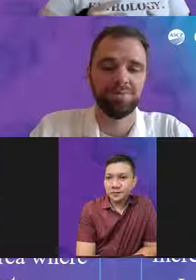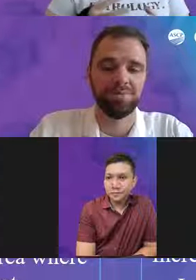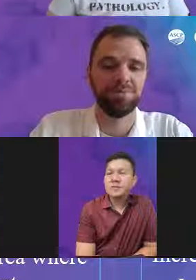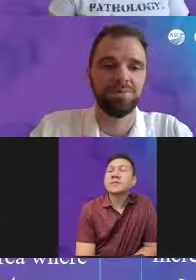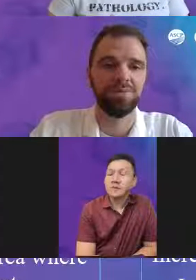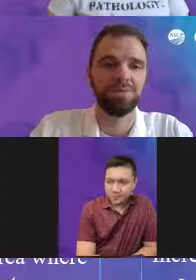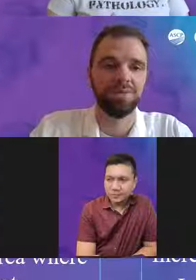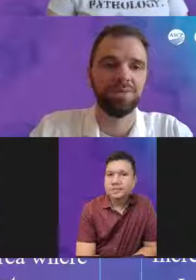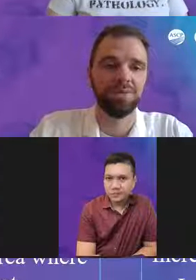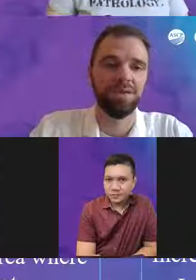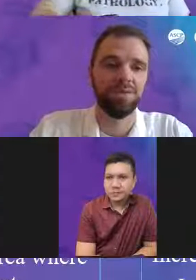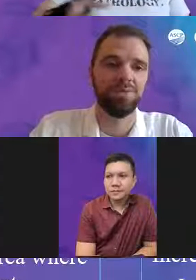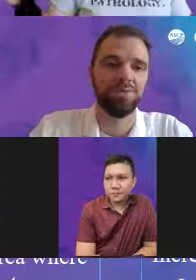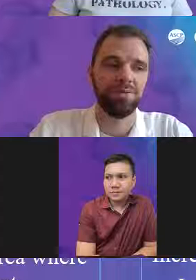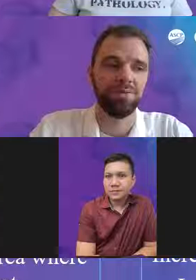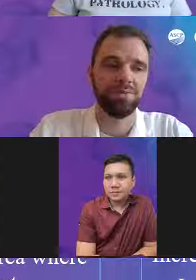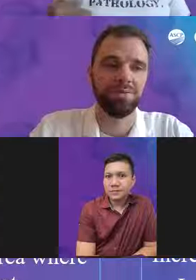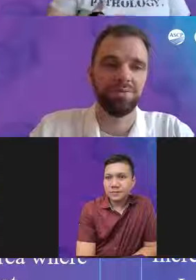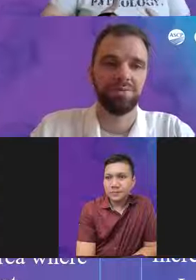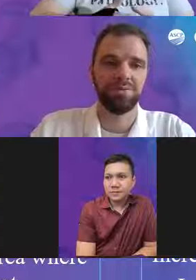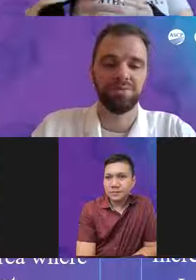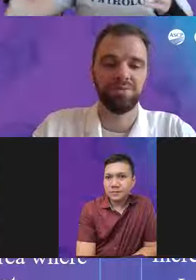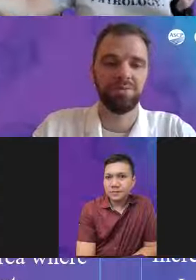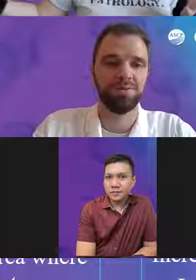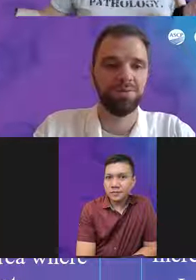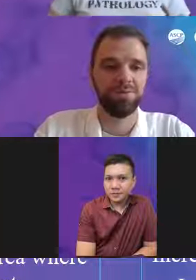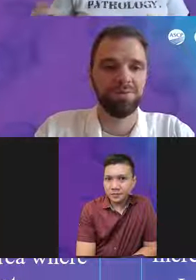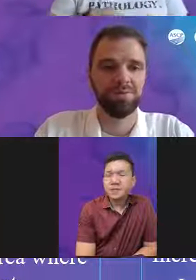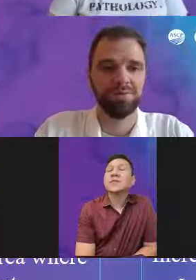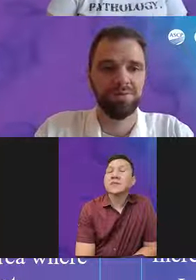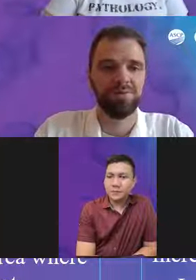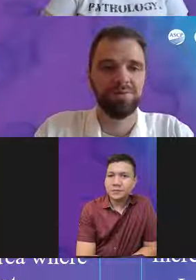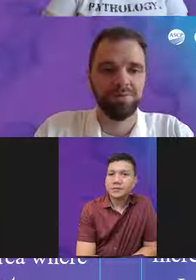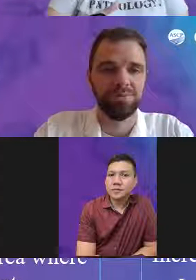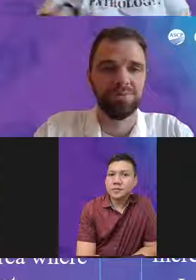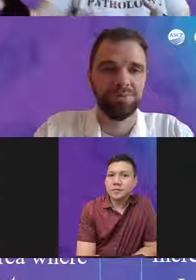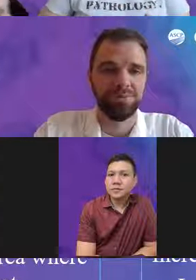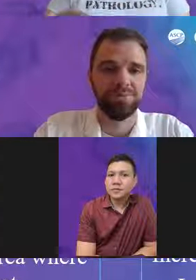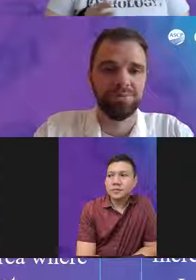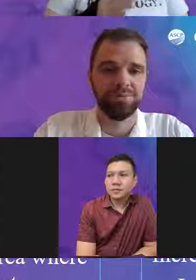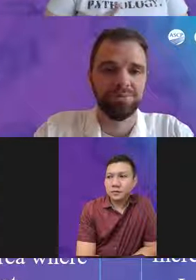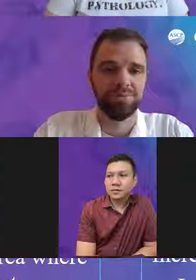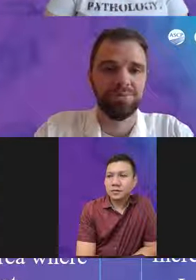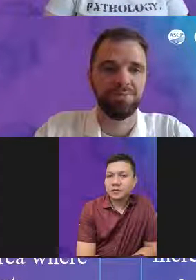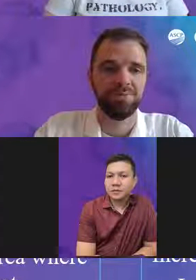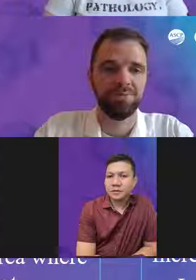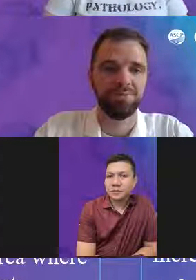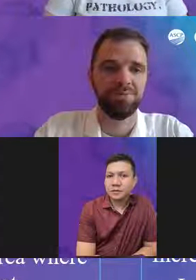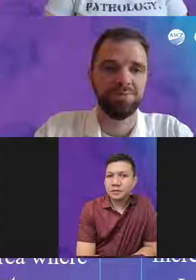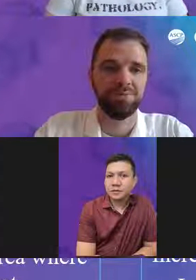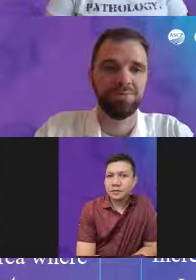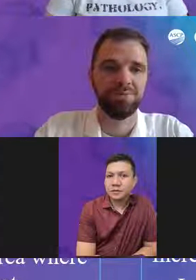this day and age, because the community, the grand community out in the world, does